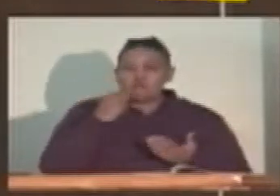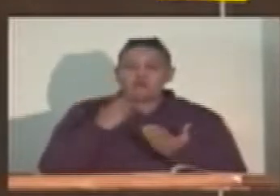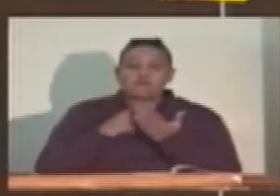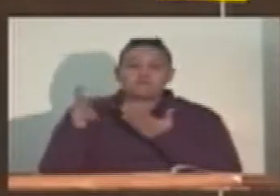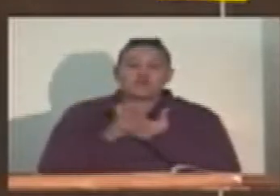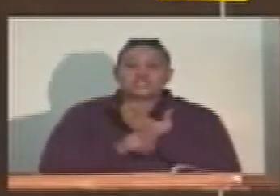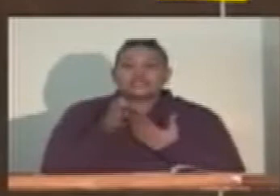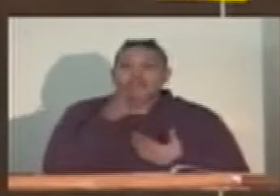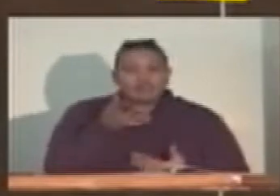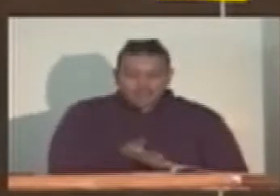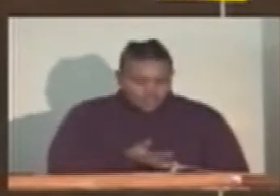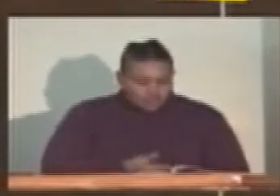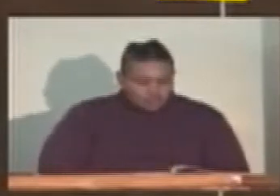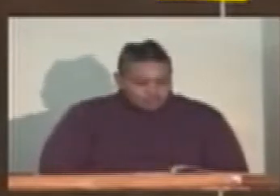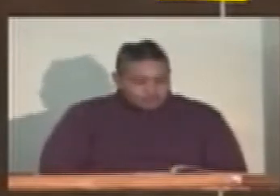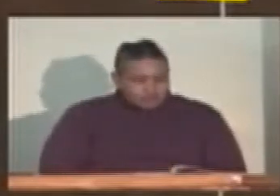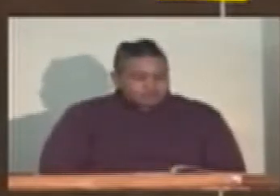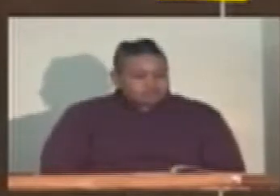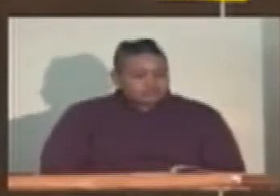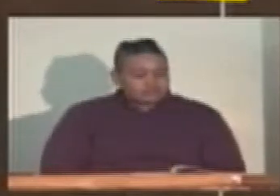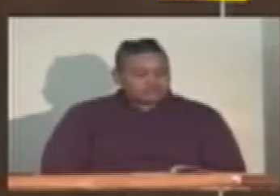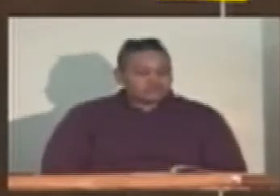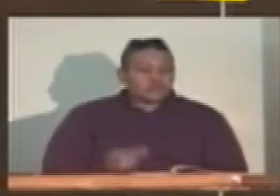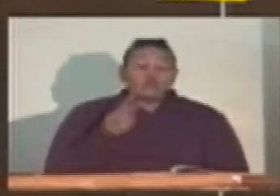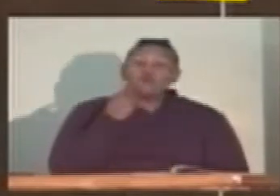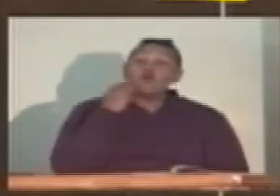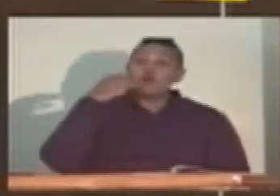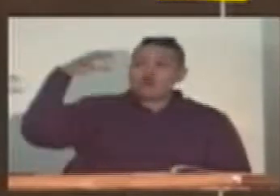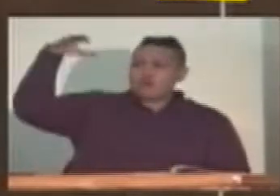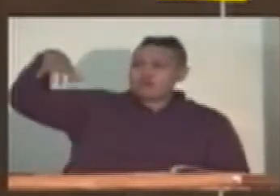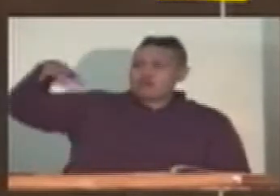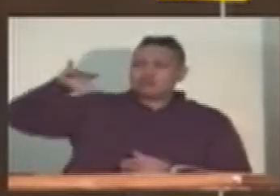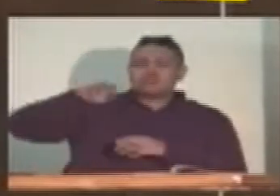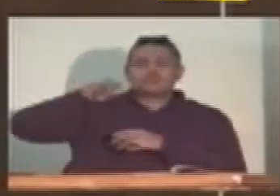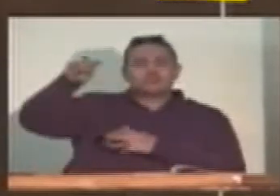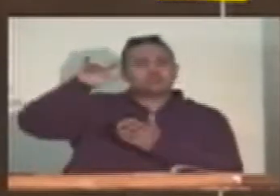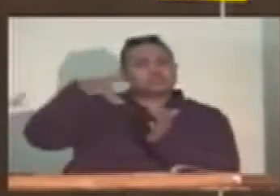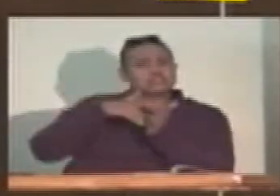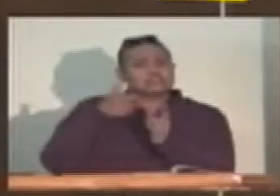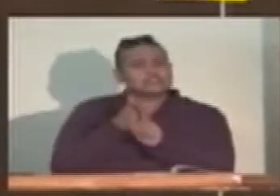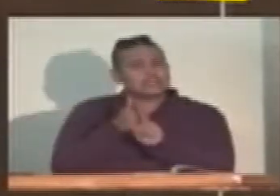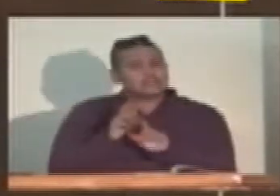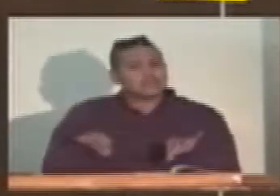Portmore project. The Portmore Hub is a critical investment